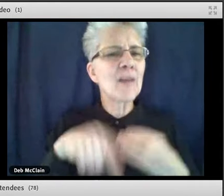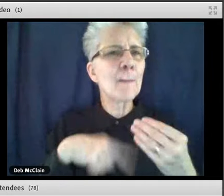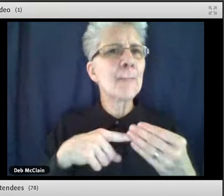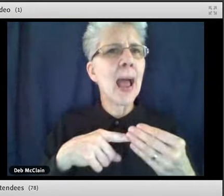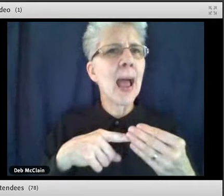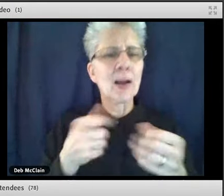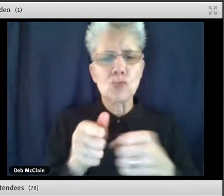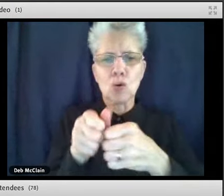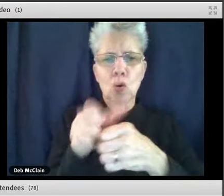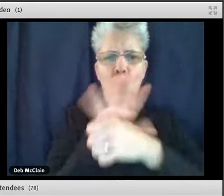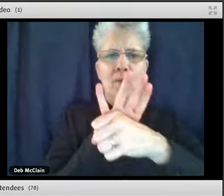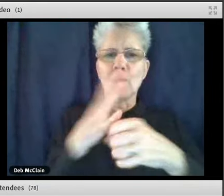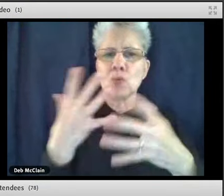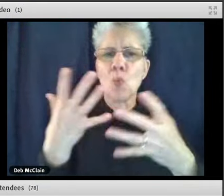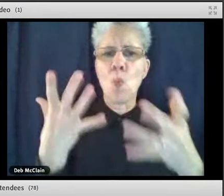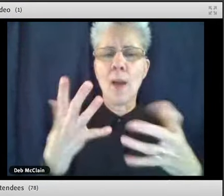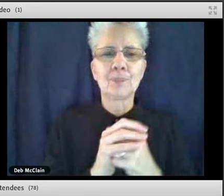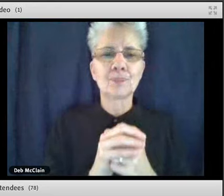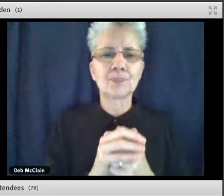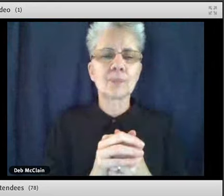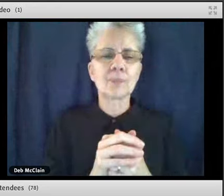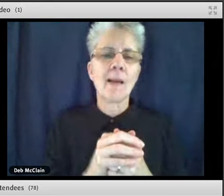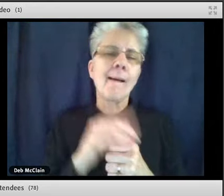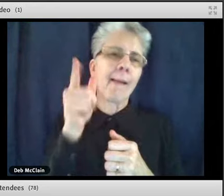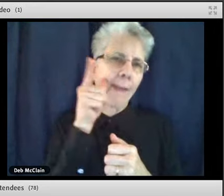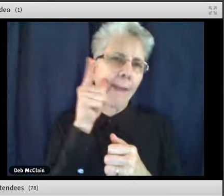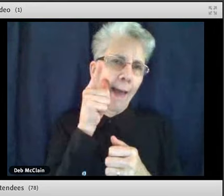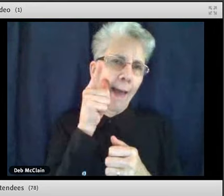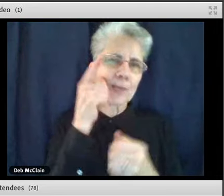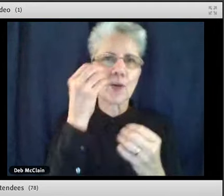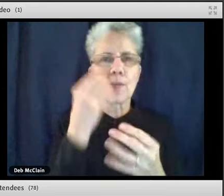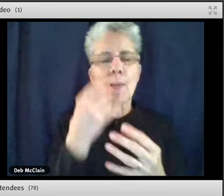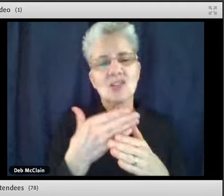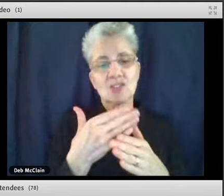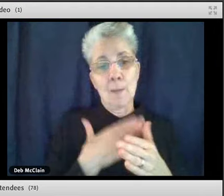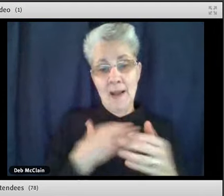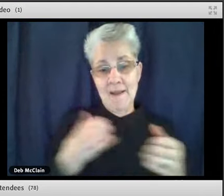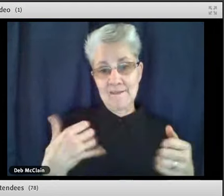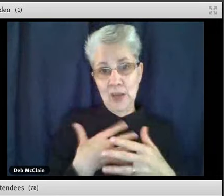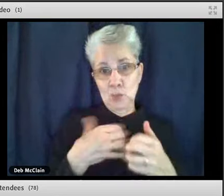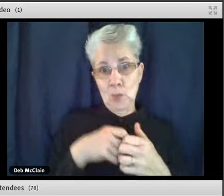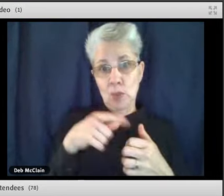Yeah, irrational behavior. Bring it home to your family. Mass hysteria, absolutely, Cheryl.